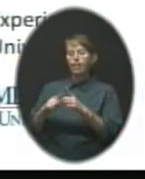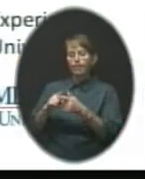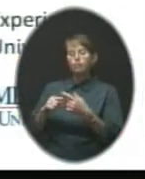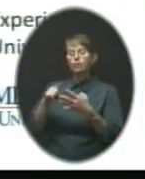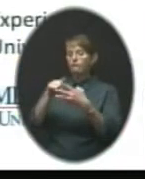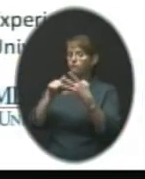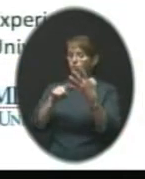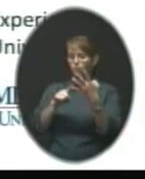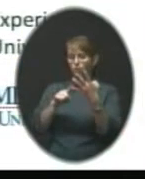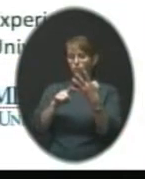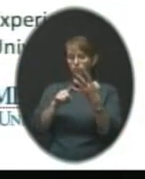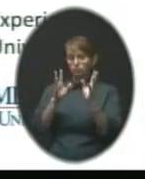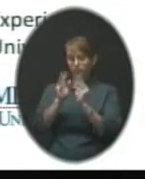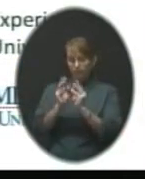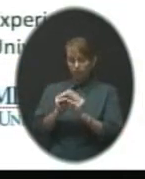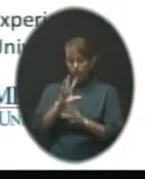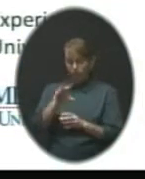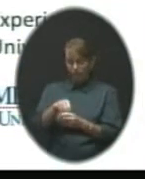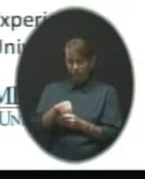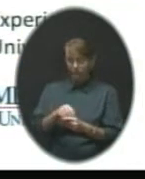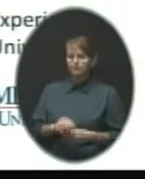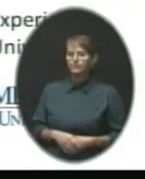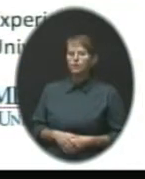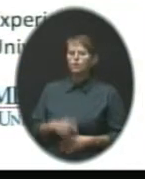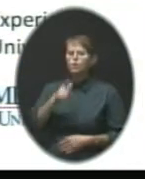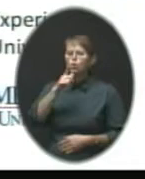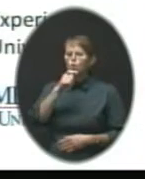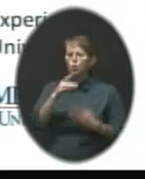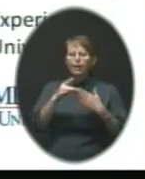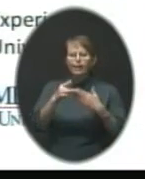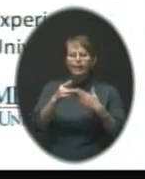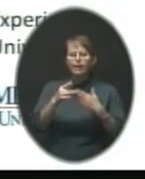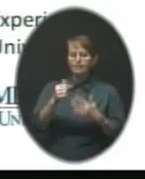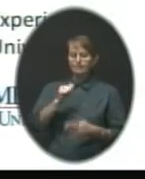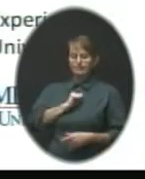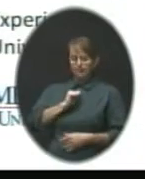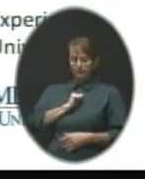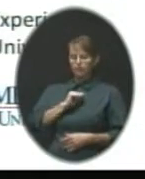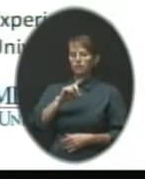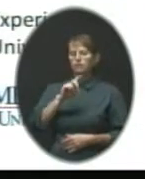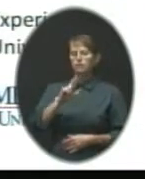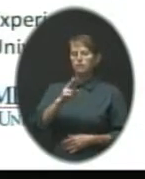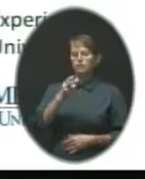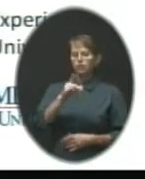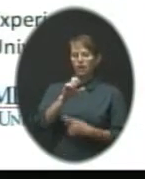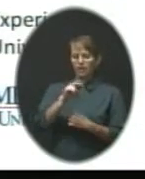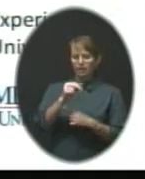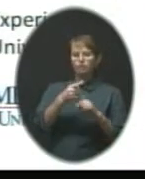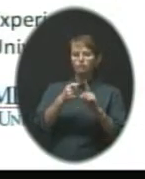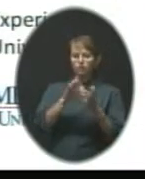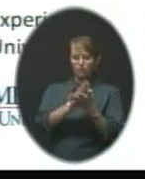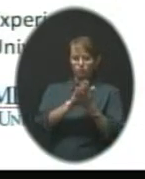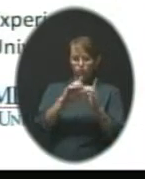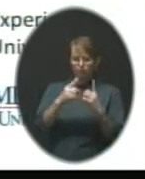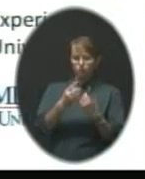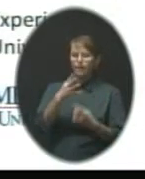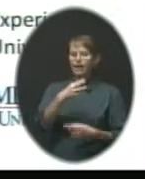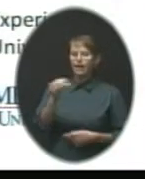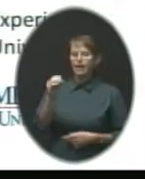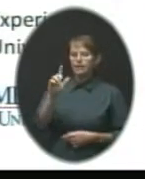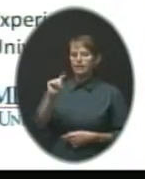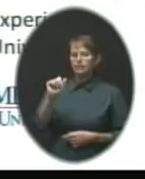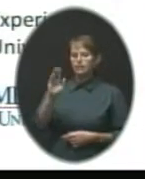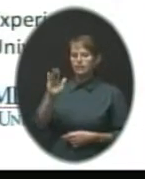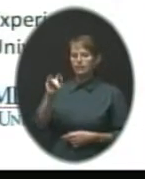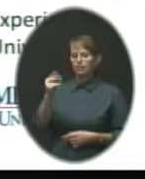were involved in. These were the facilitators, Dr. Heinen and myself from the school district, and as I said, Tabitha Davis from